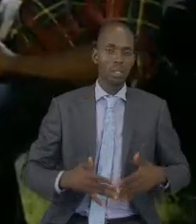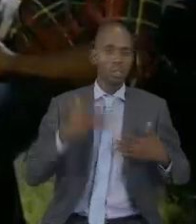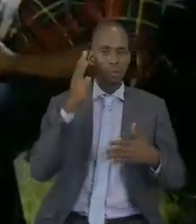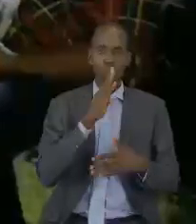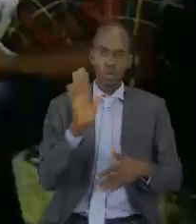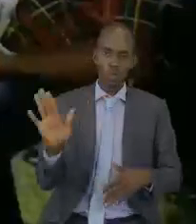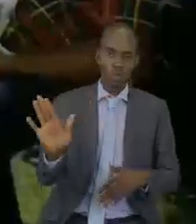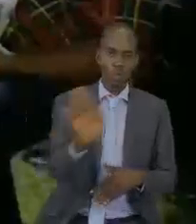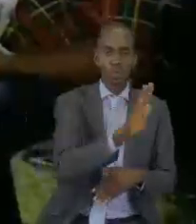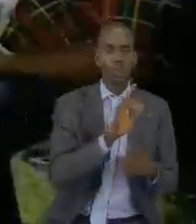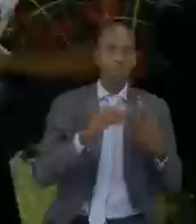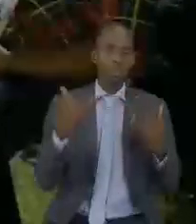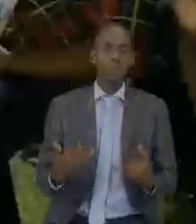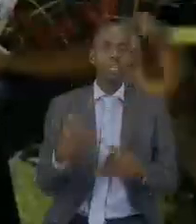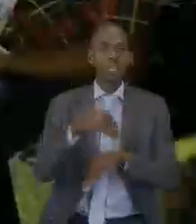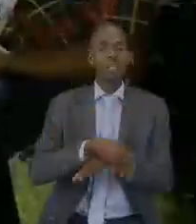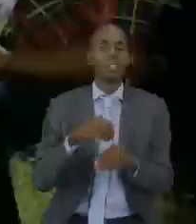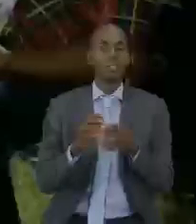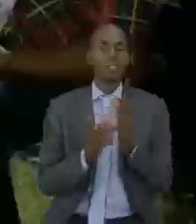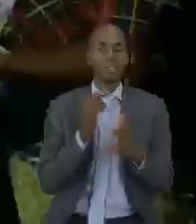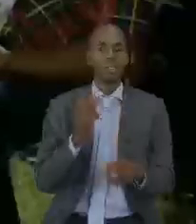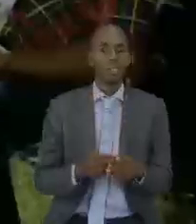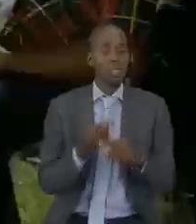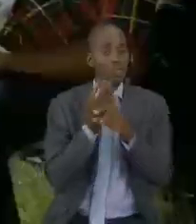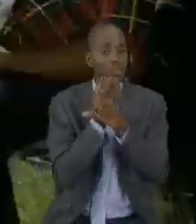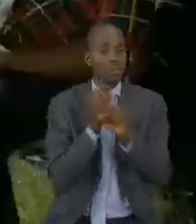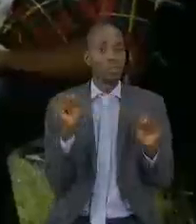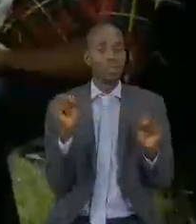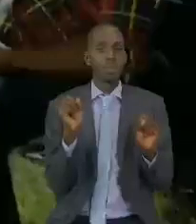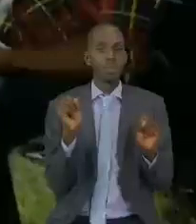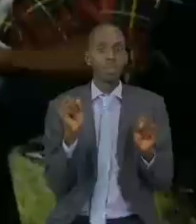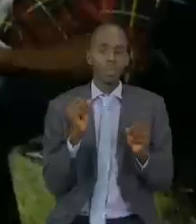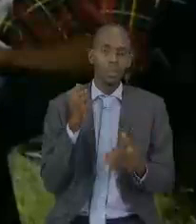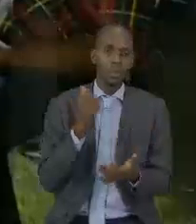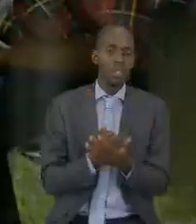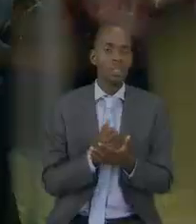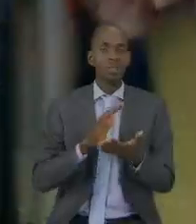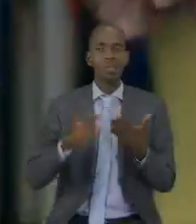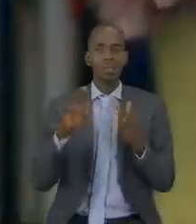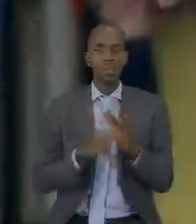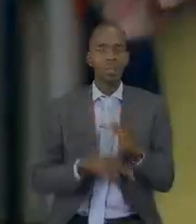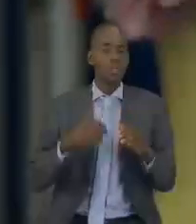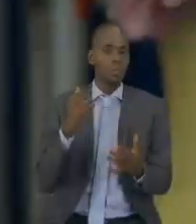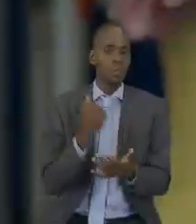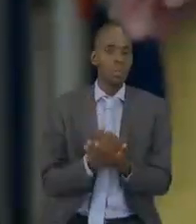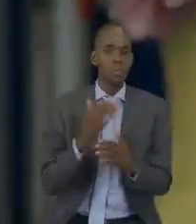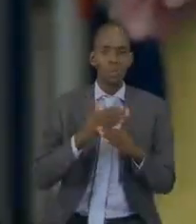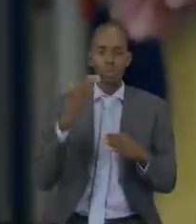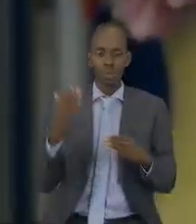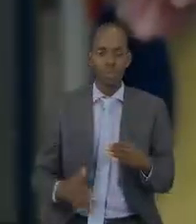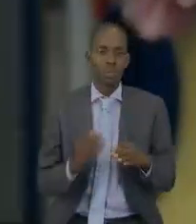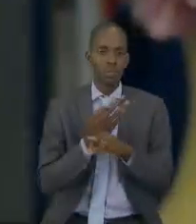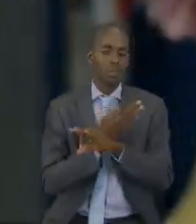in Jesus' name. Salvation, forgiveness, total freedom,